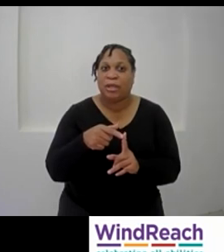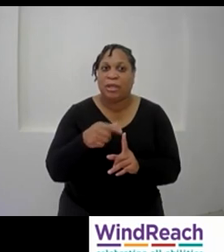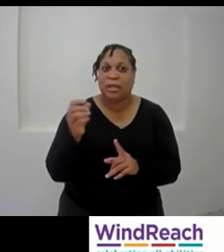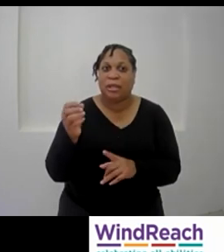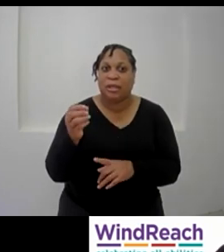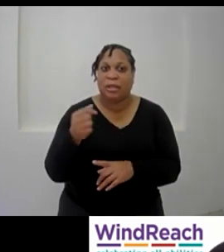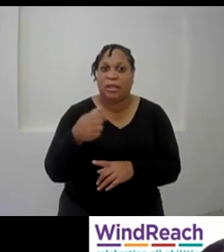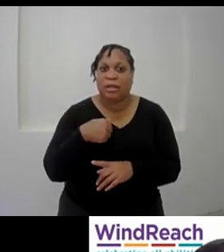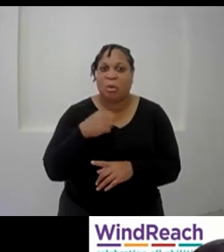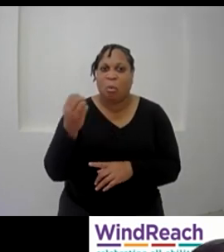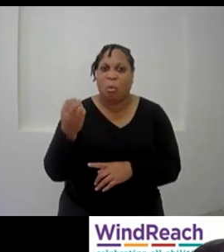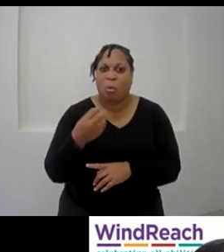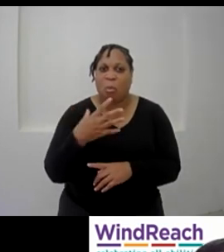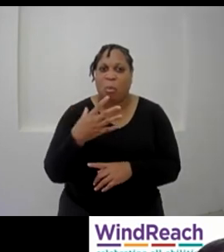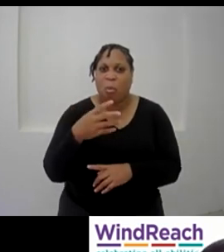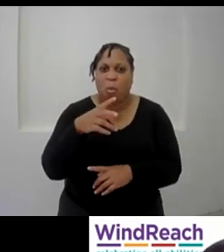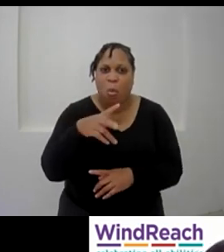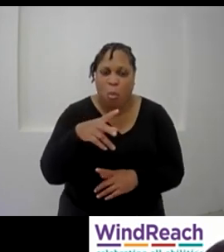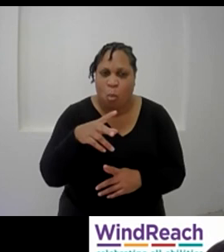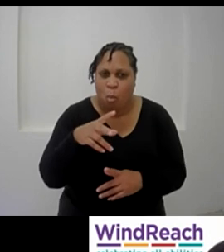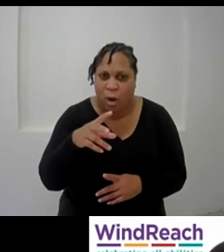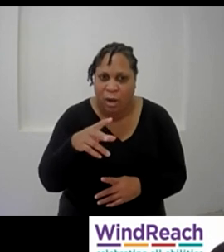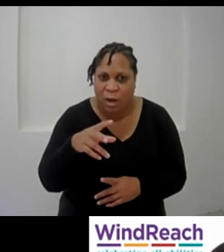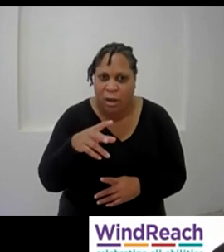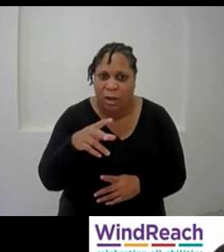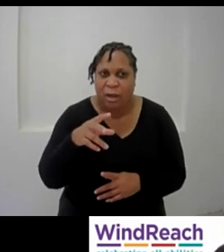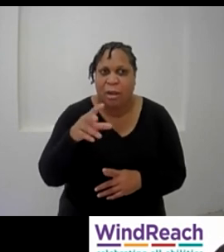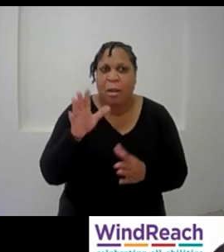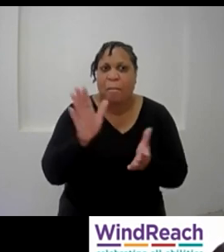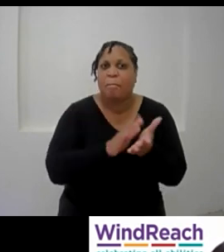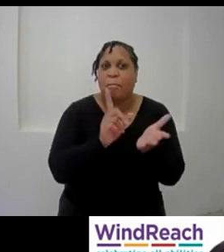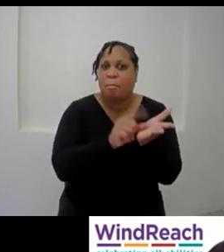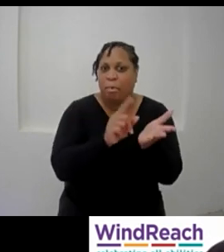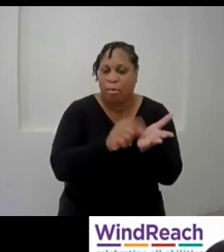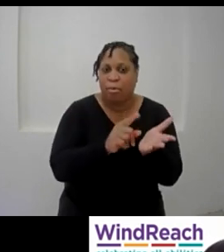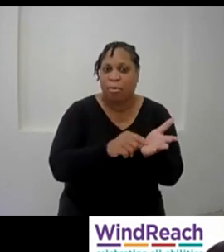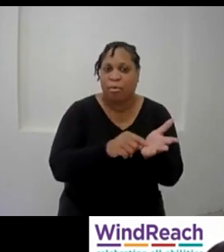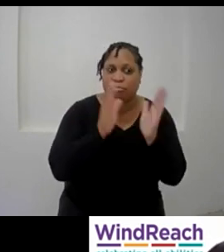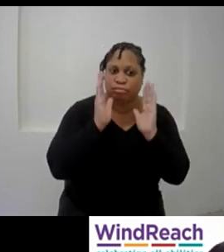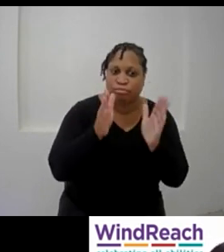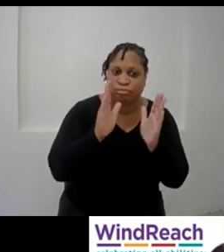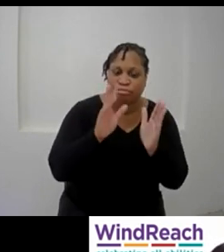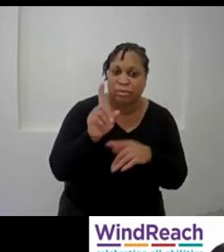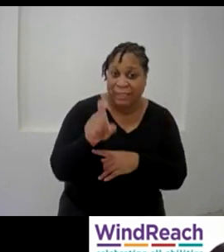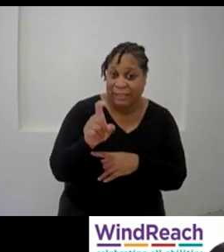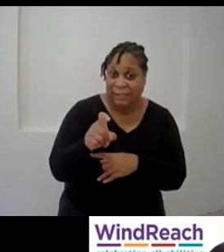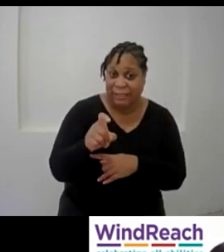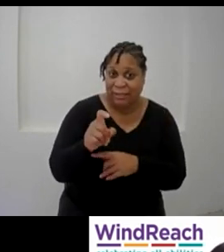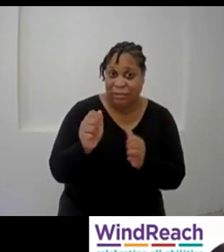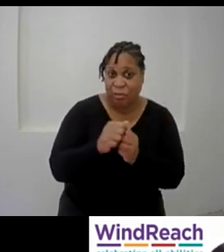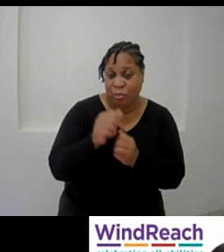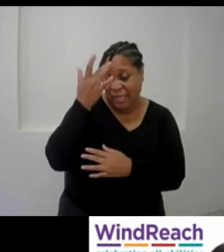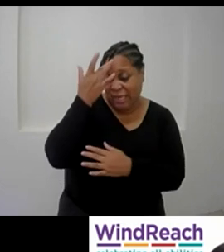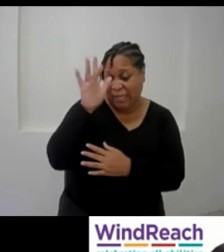came out, the first and only white paper addressing the needs of people with an intellectual